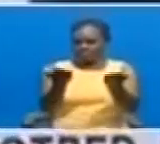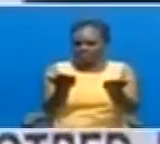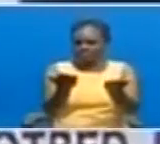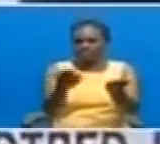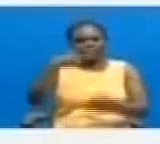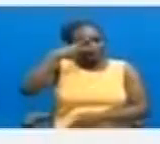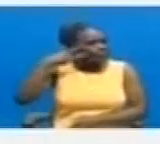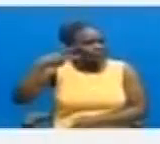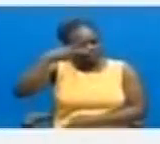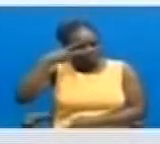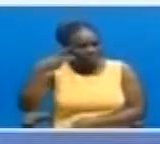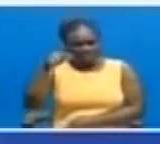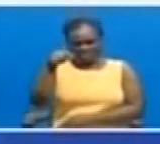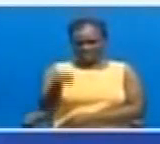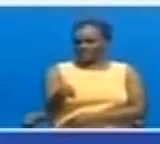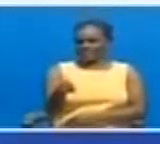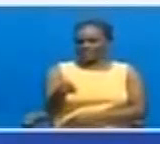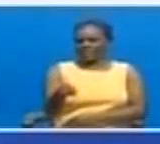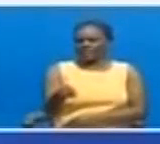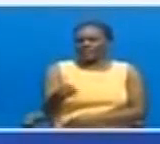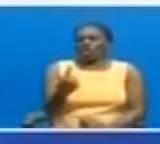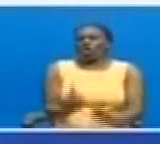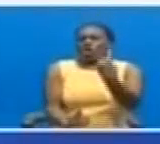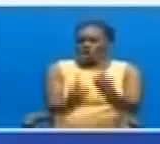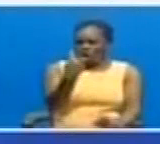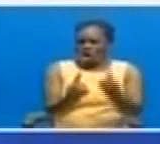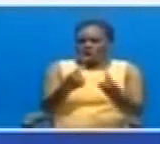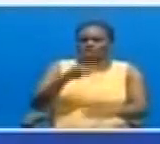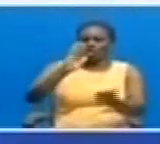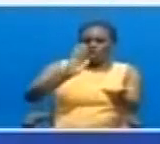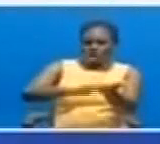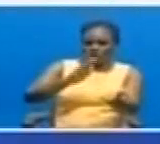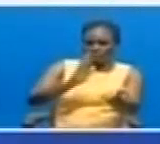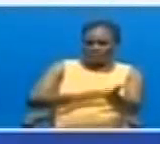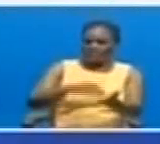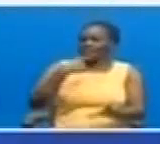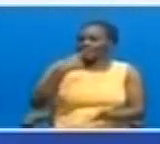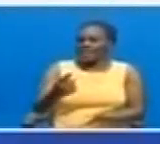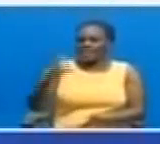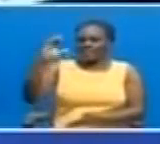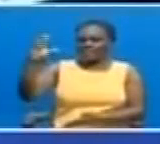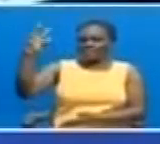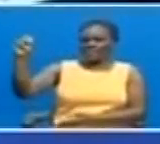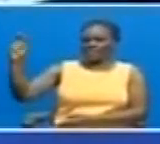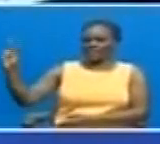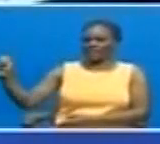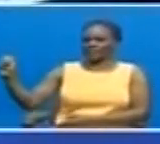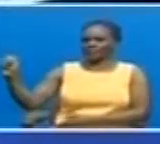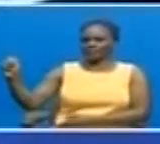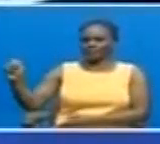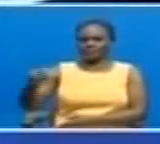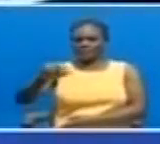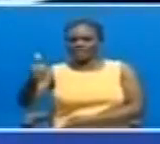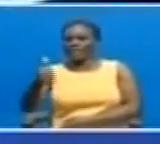stimulates terrorism. And this is what saw the heated comments on the trending hashtag SomeoneTellCNN. At Chris